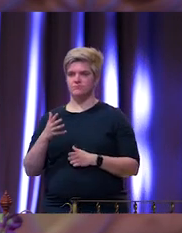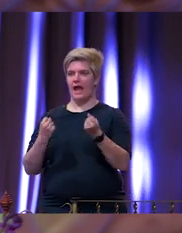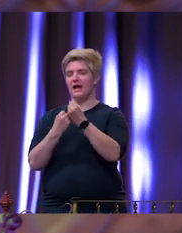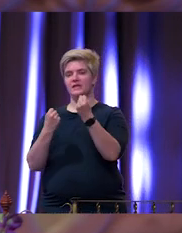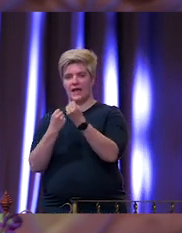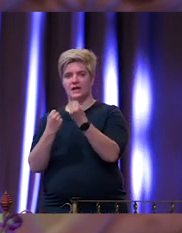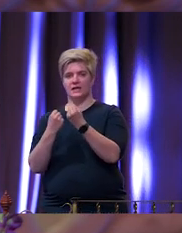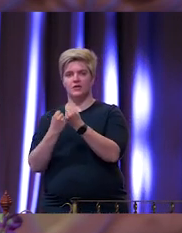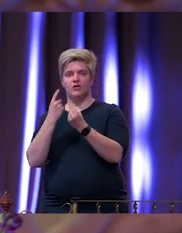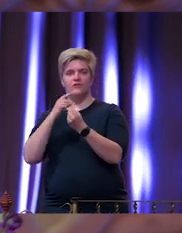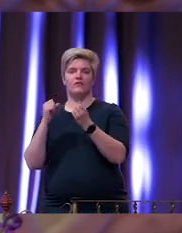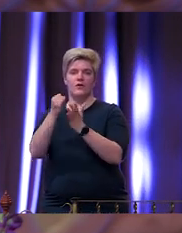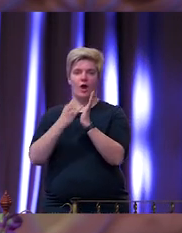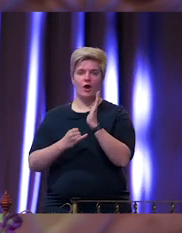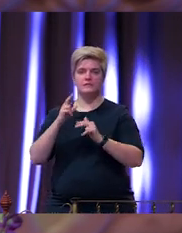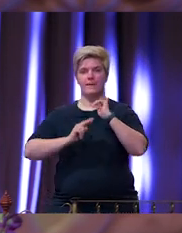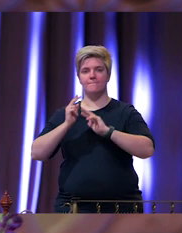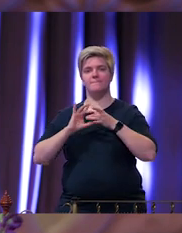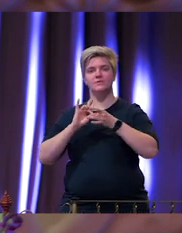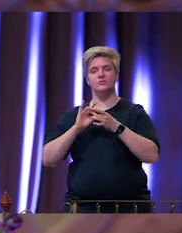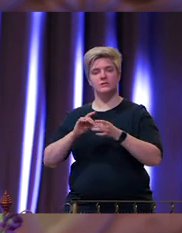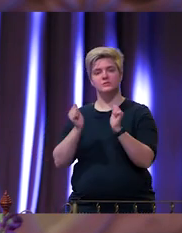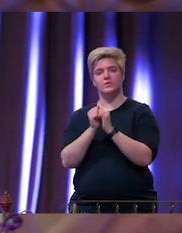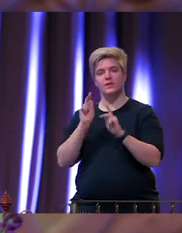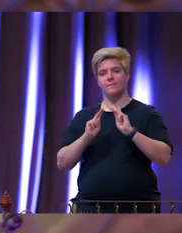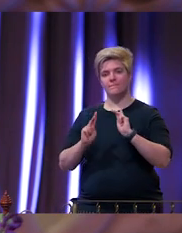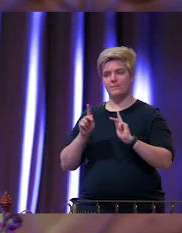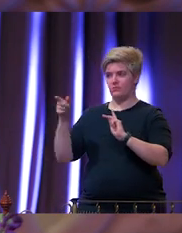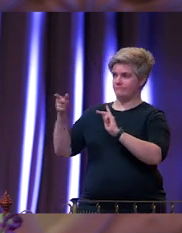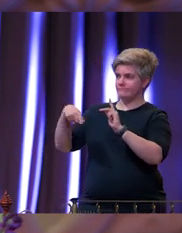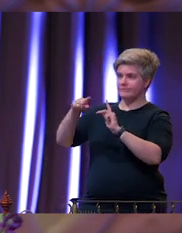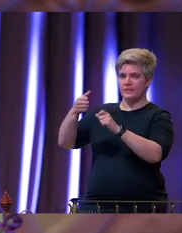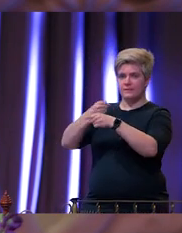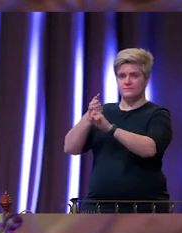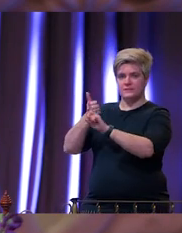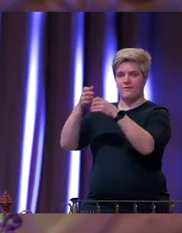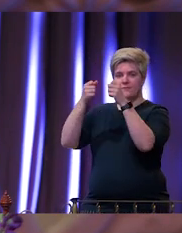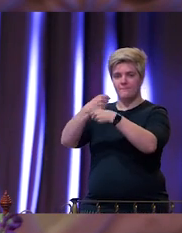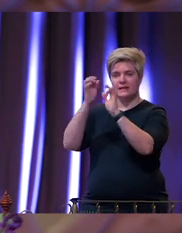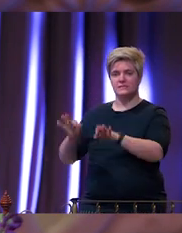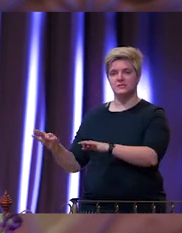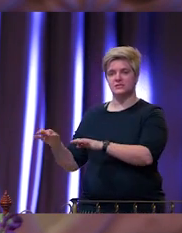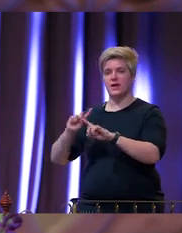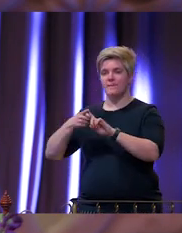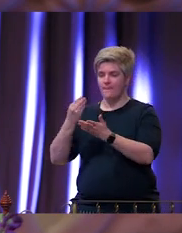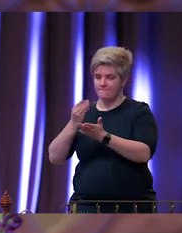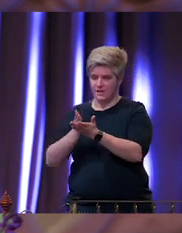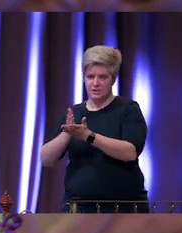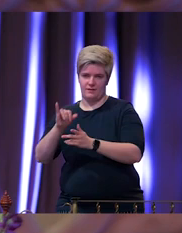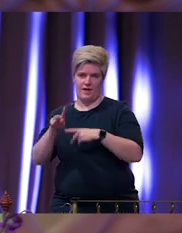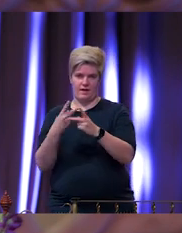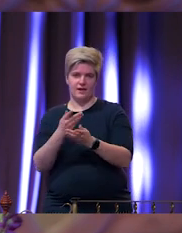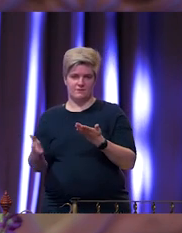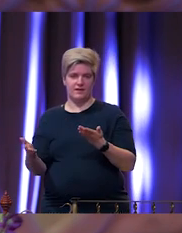for the arts and build relationships with people who make decisions not about budgeting and that kind of thing. And so I